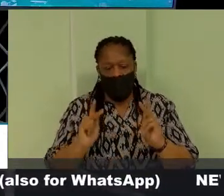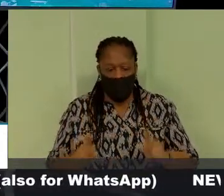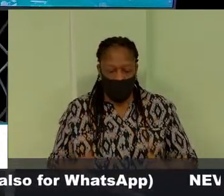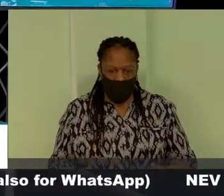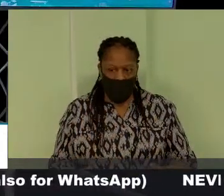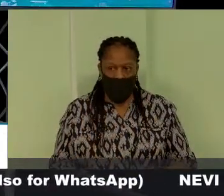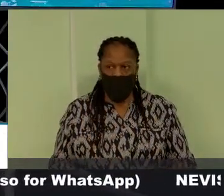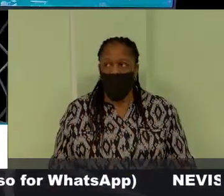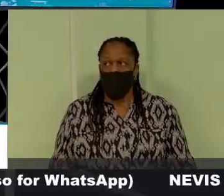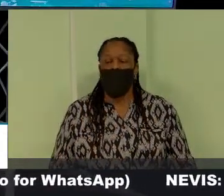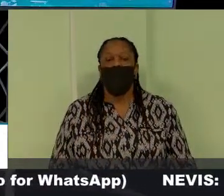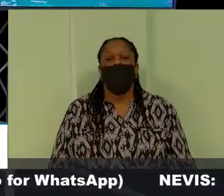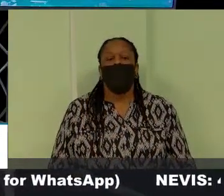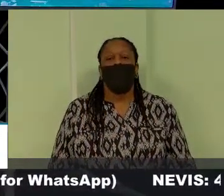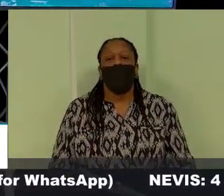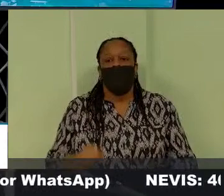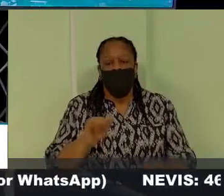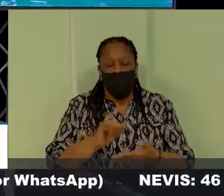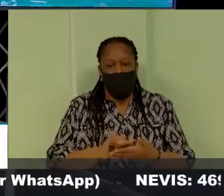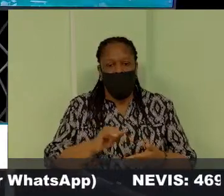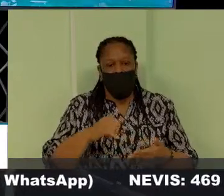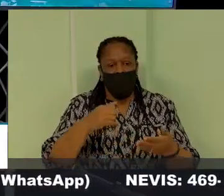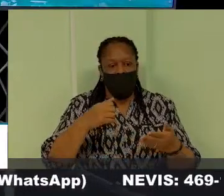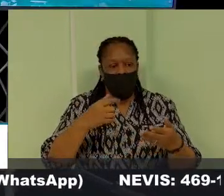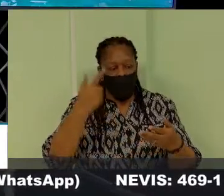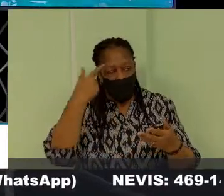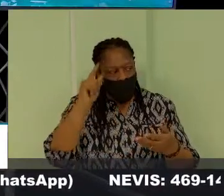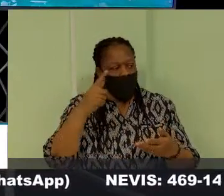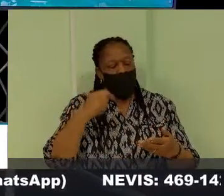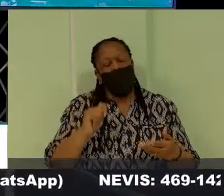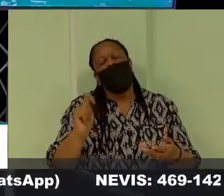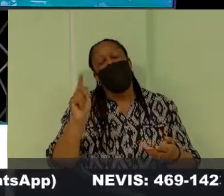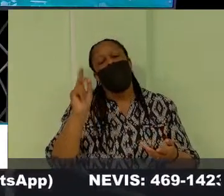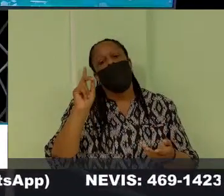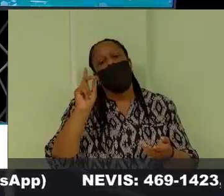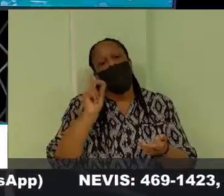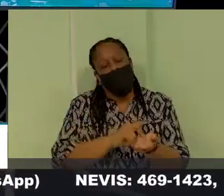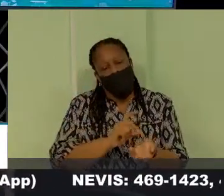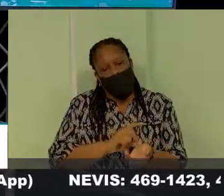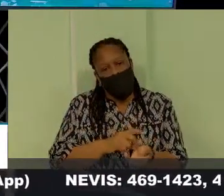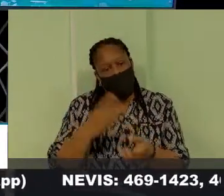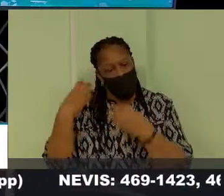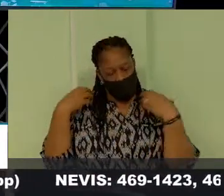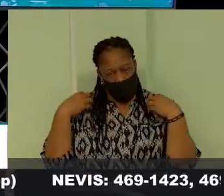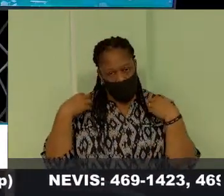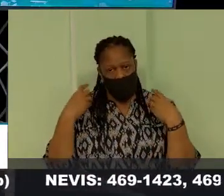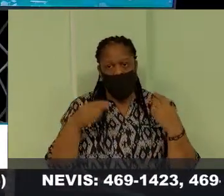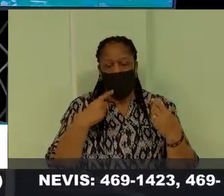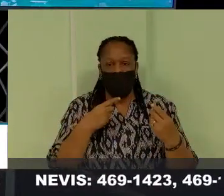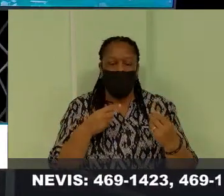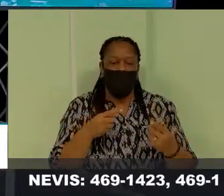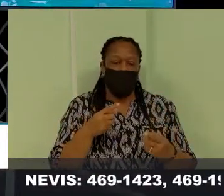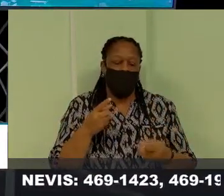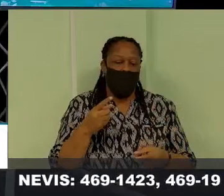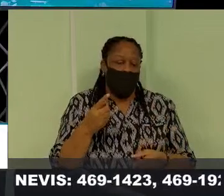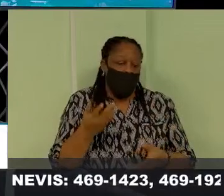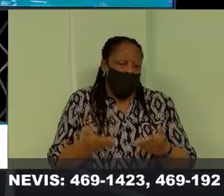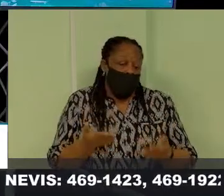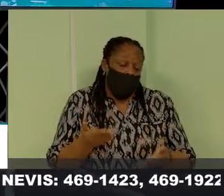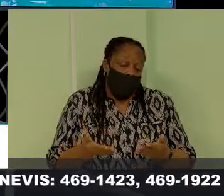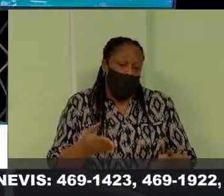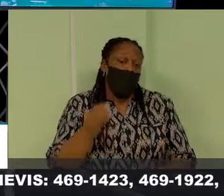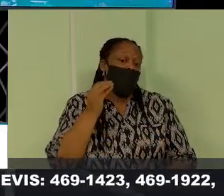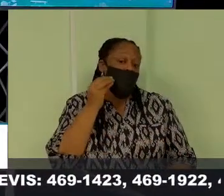within the purview of the Chief Medical Officer, who determines whether one quarantines at home or at a